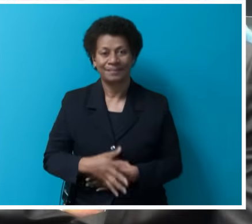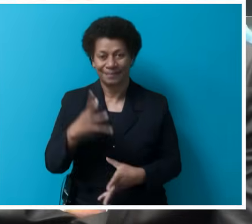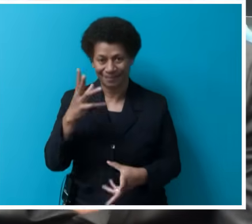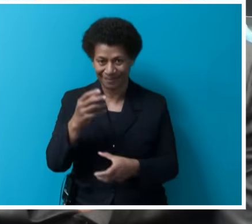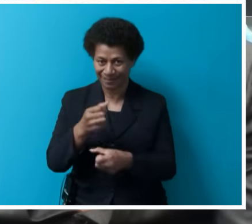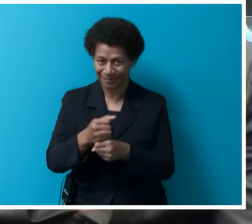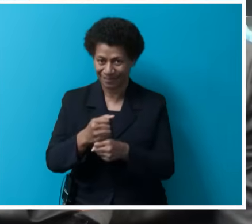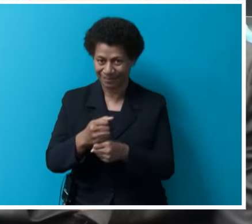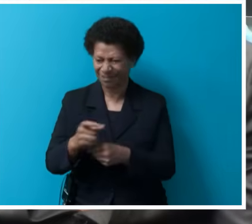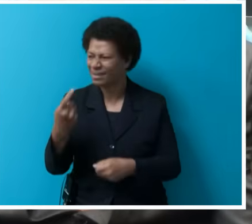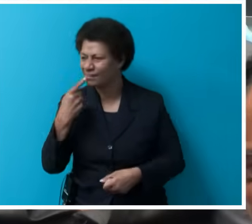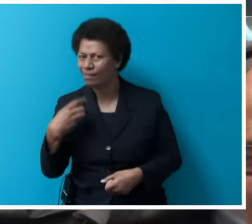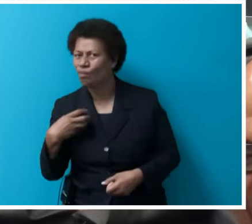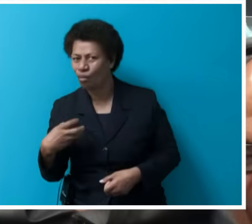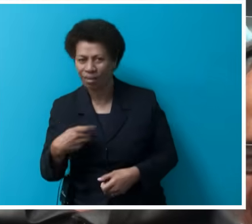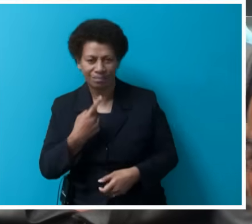This is a